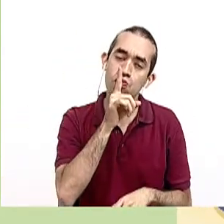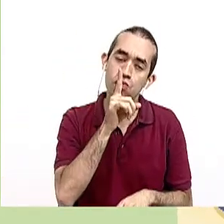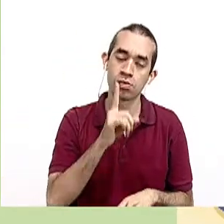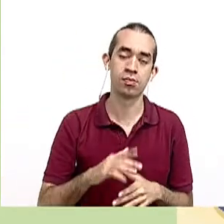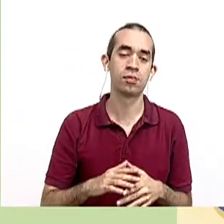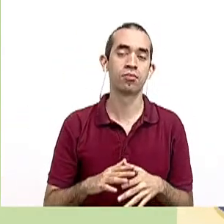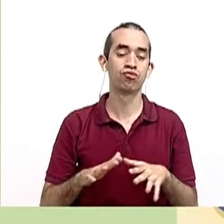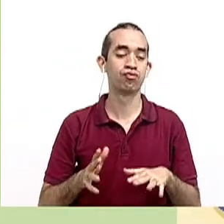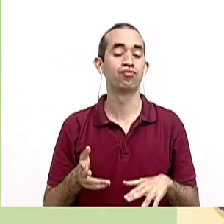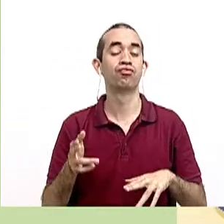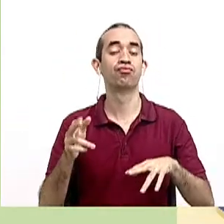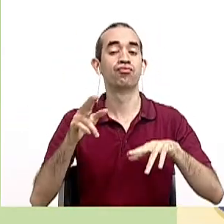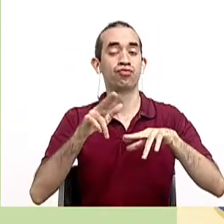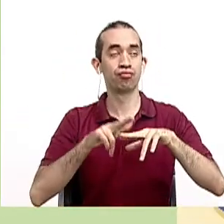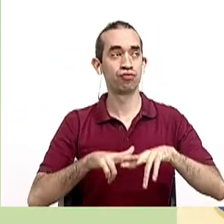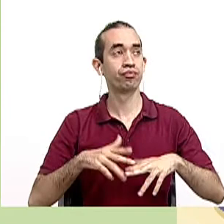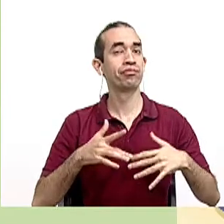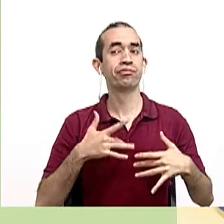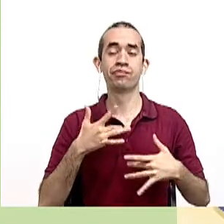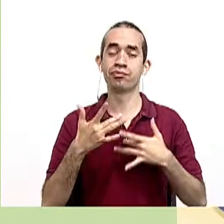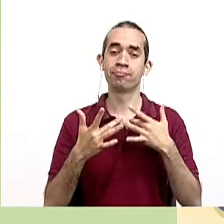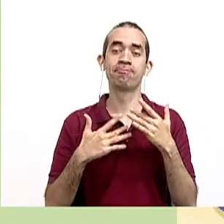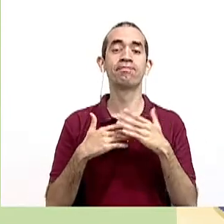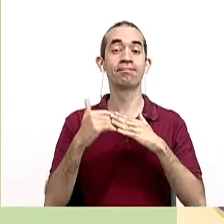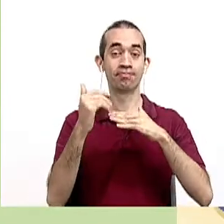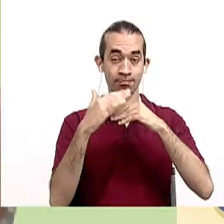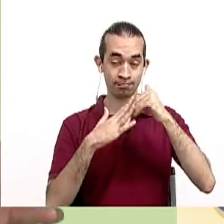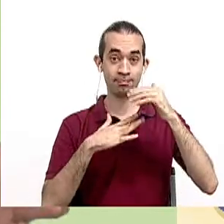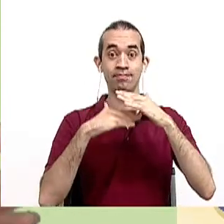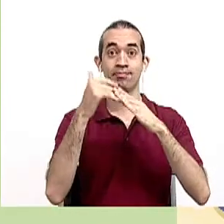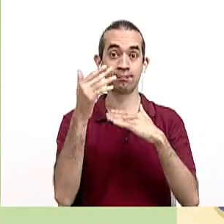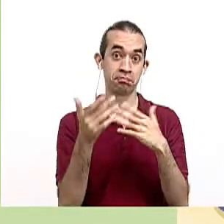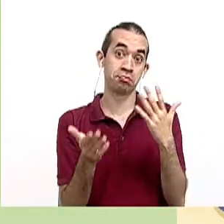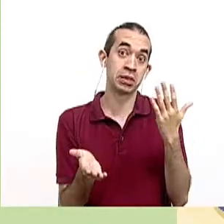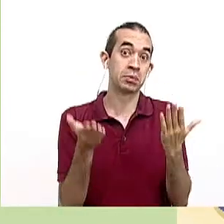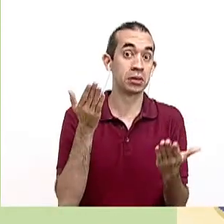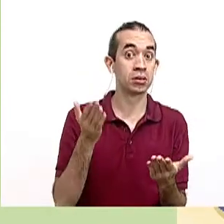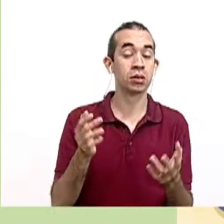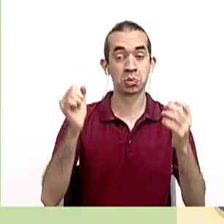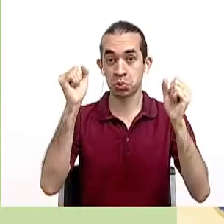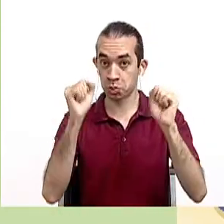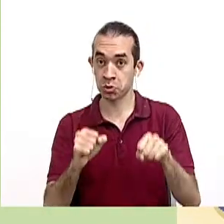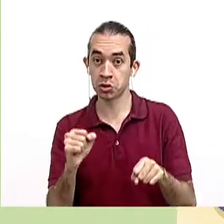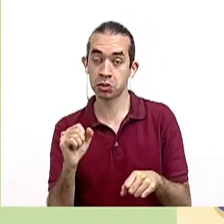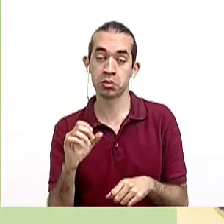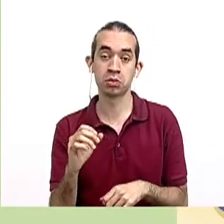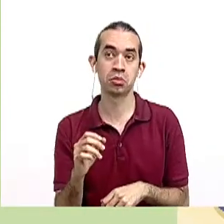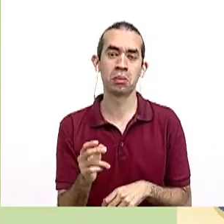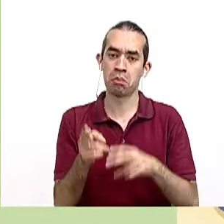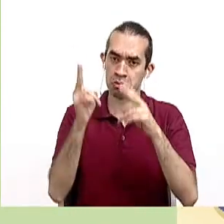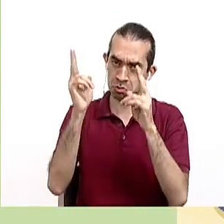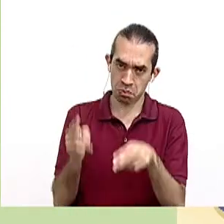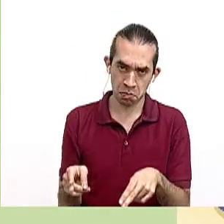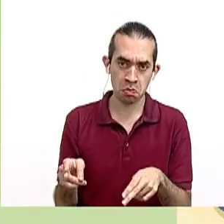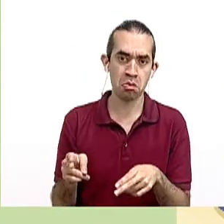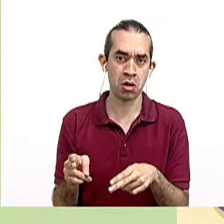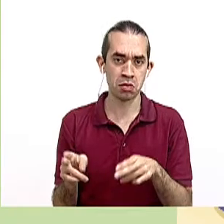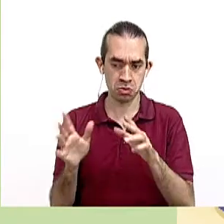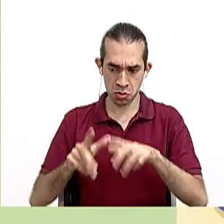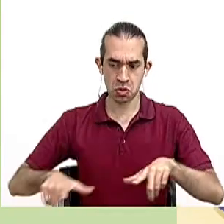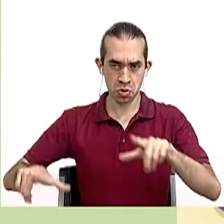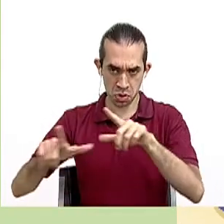a place where you feel very comfortable. Maybe you can look the place where you always complete